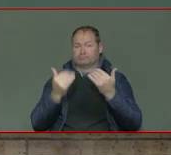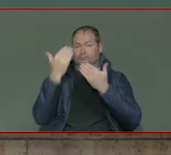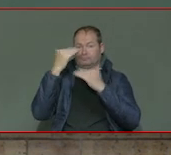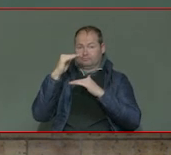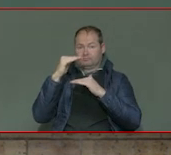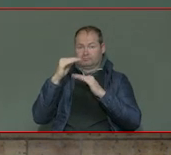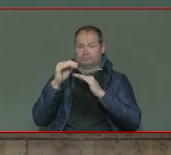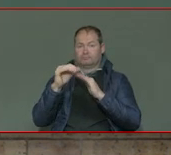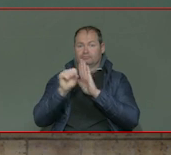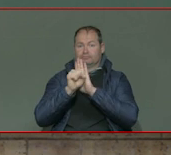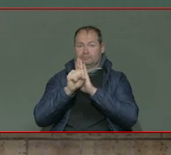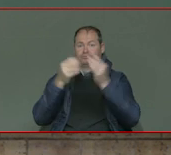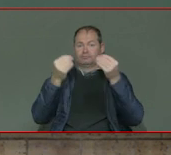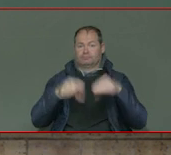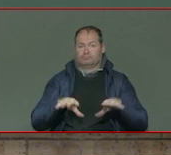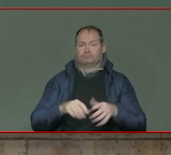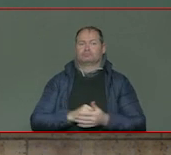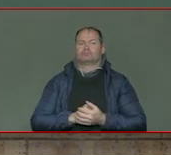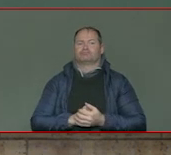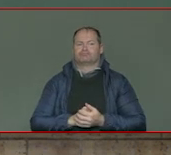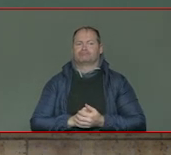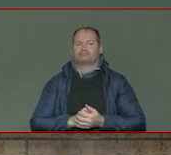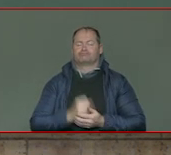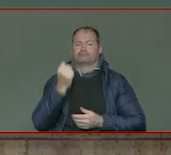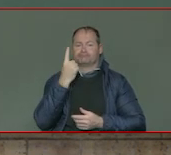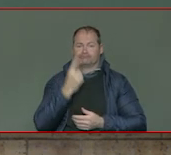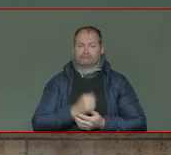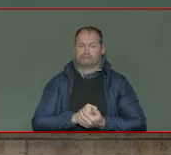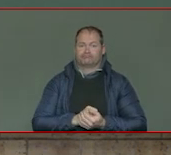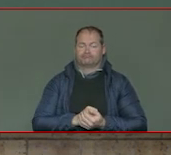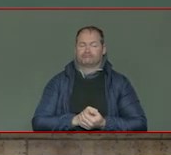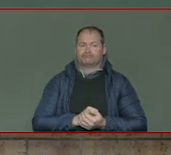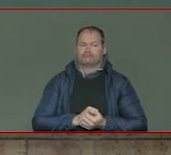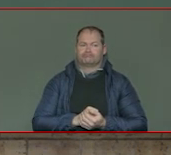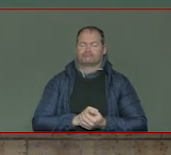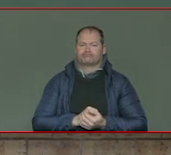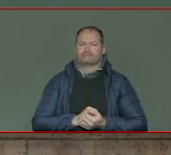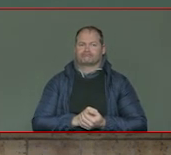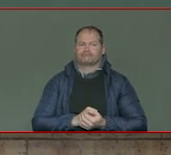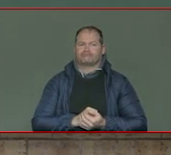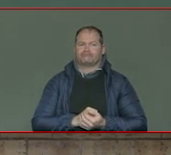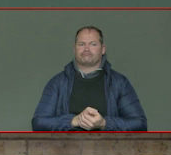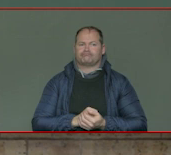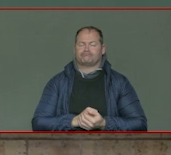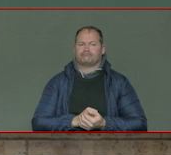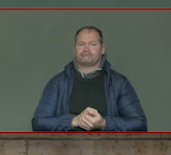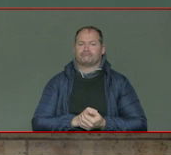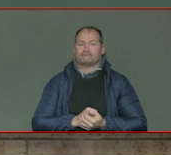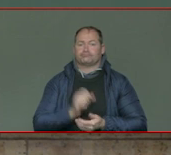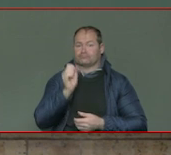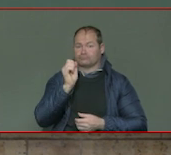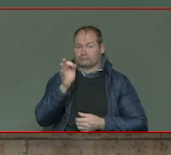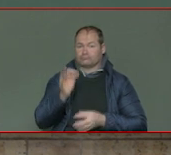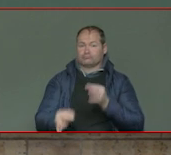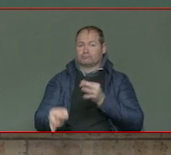sign. Does it make sense? Are you all with me? All right. People, I am going